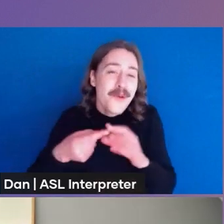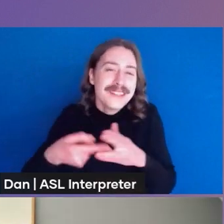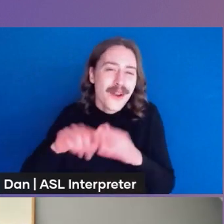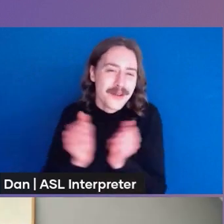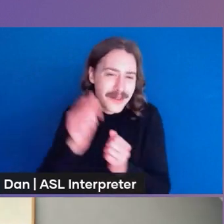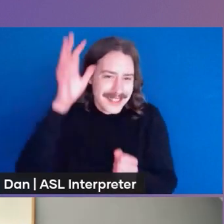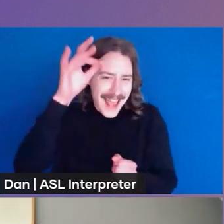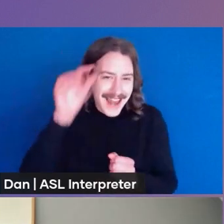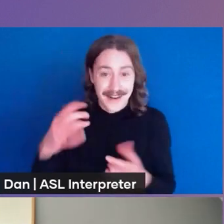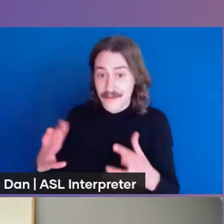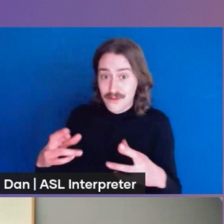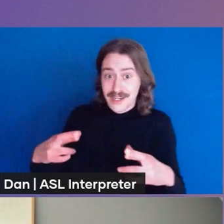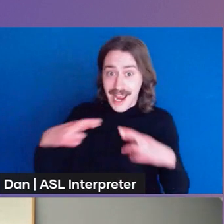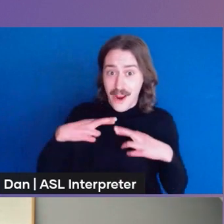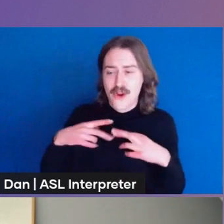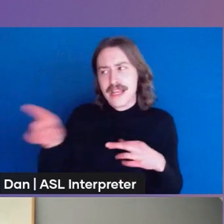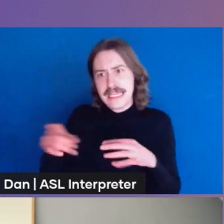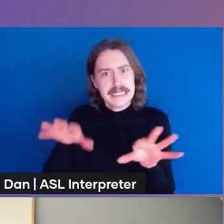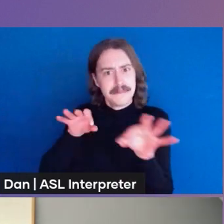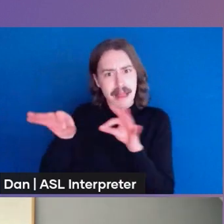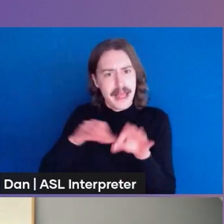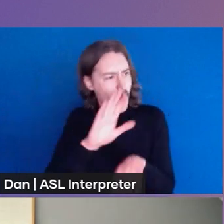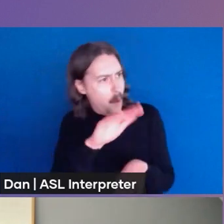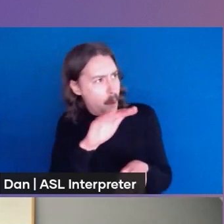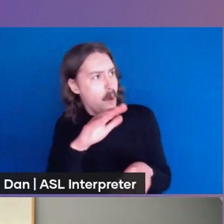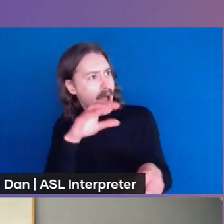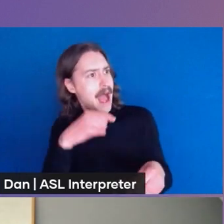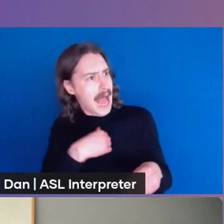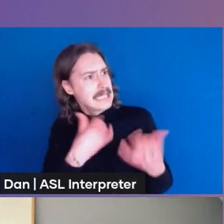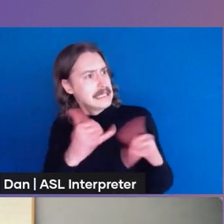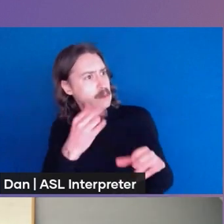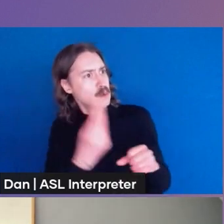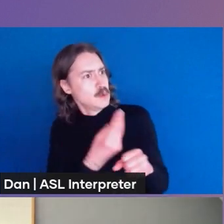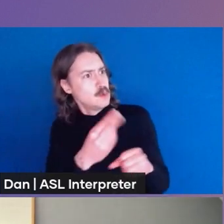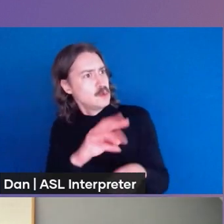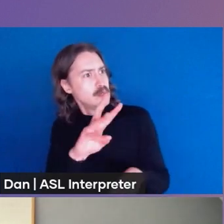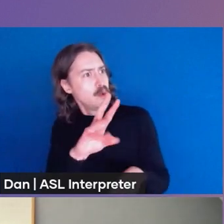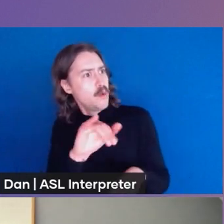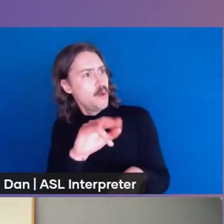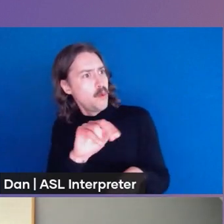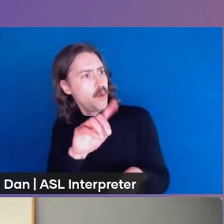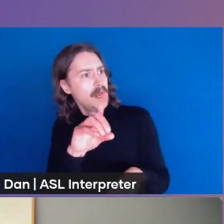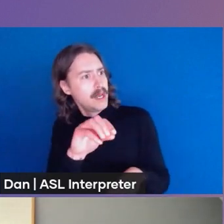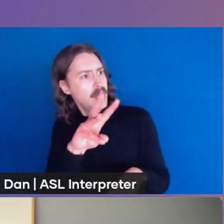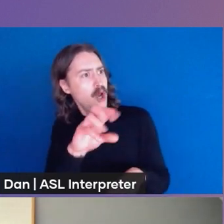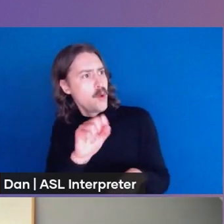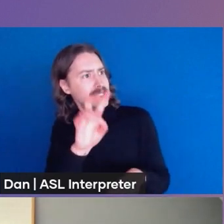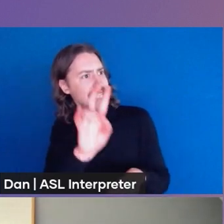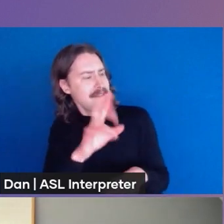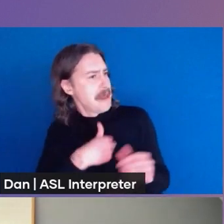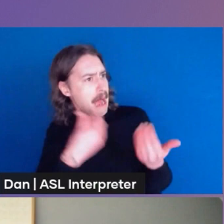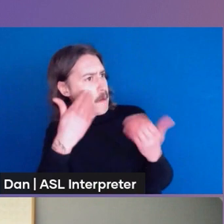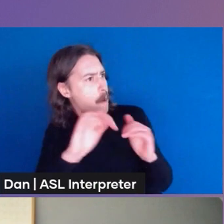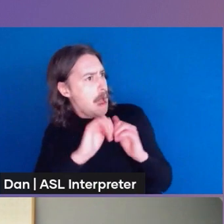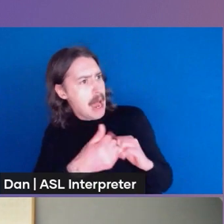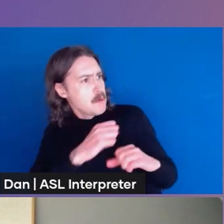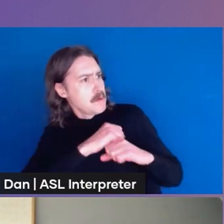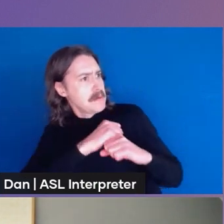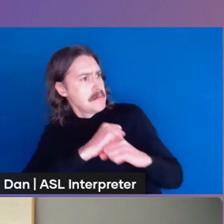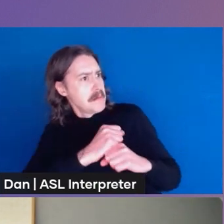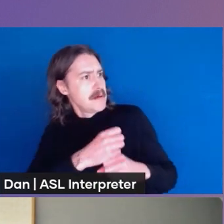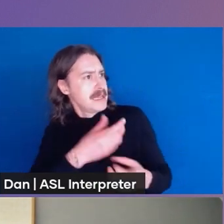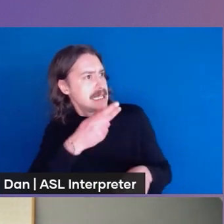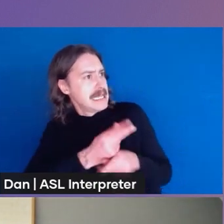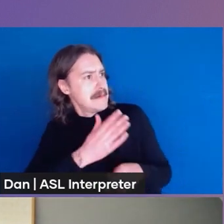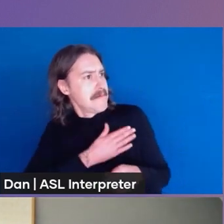Windows 7 still in 2022 and doesn't know how to protect his data. He's got all of this retirement stuff